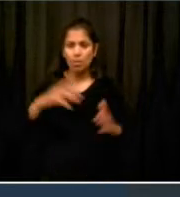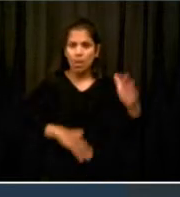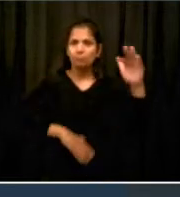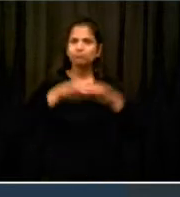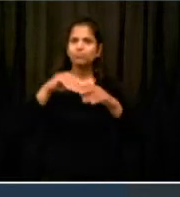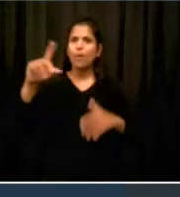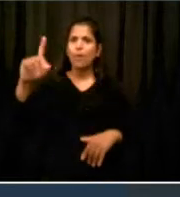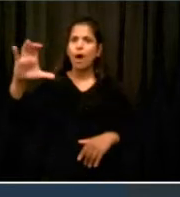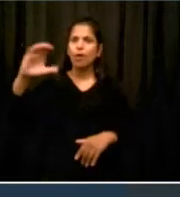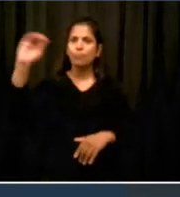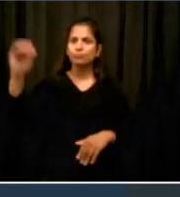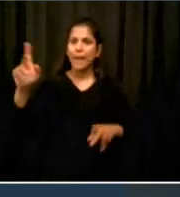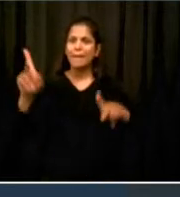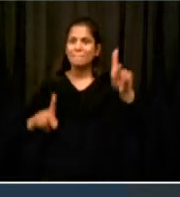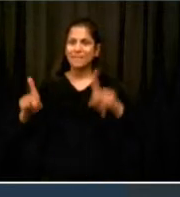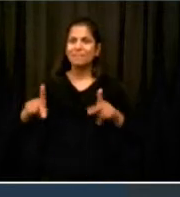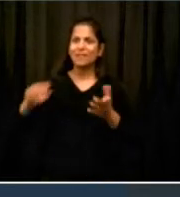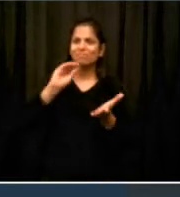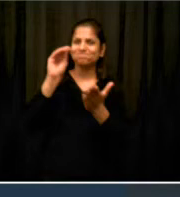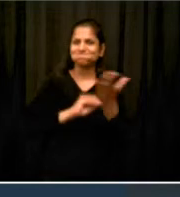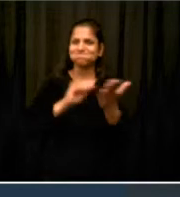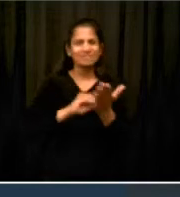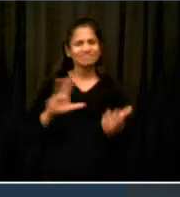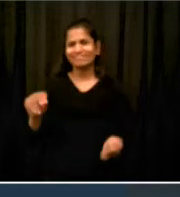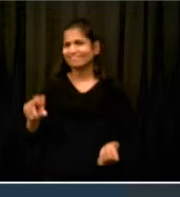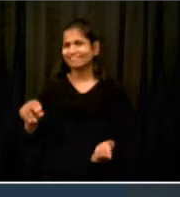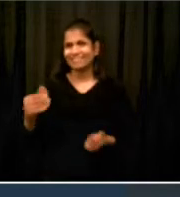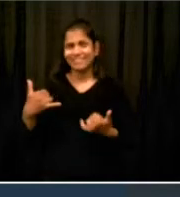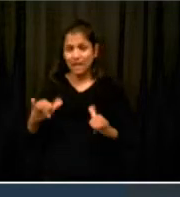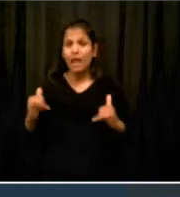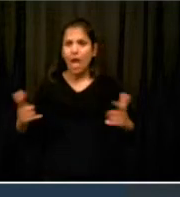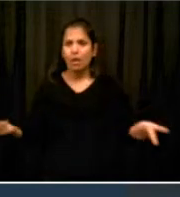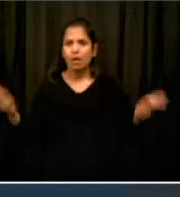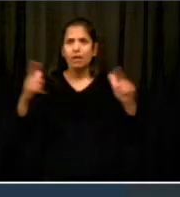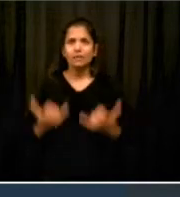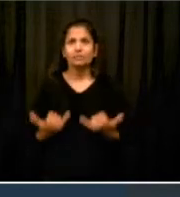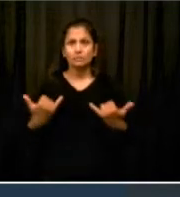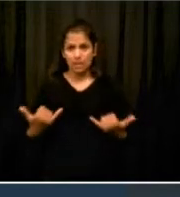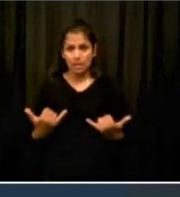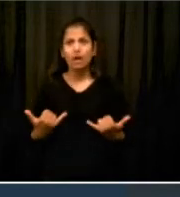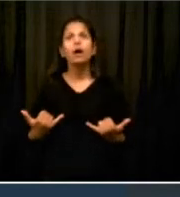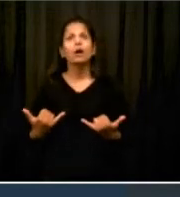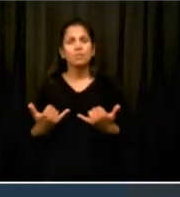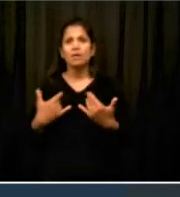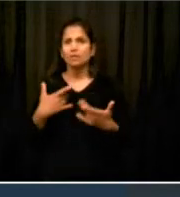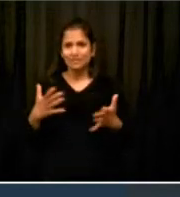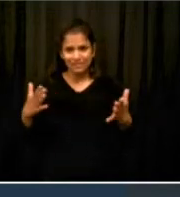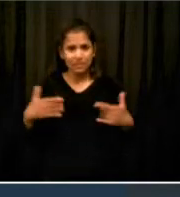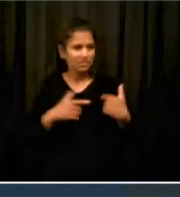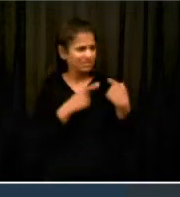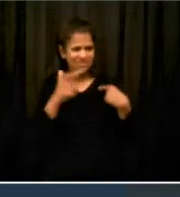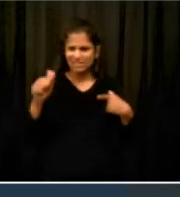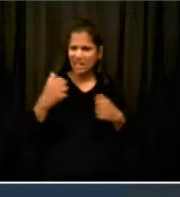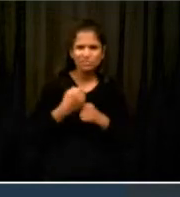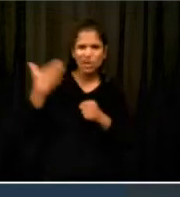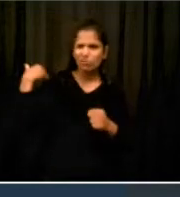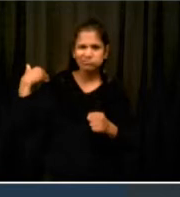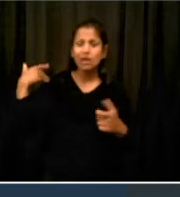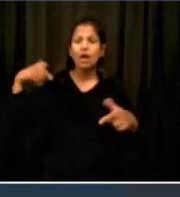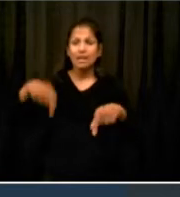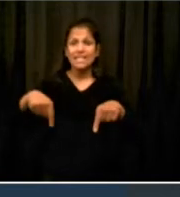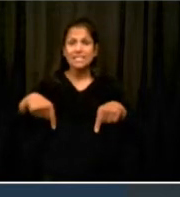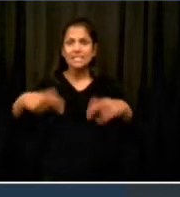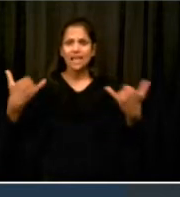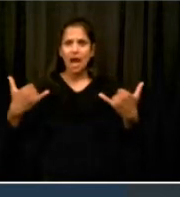utilizes census data in an emergency. So whether it was a measles outbreak last year where they looked at census data to determine vaccines, hopefully